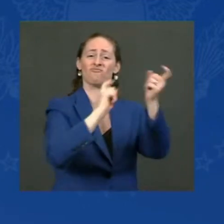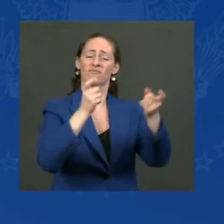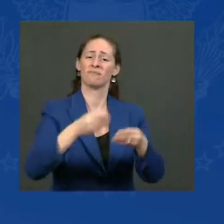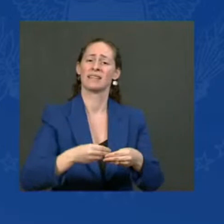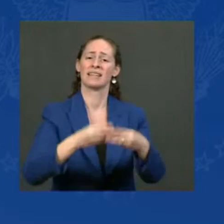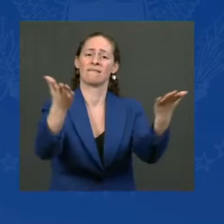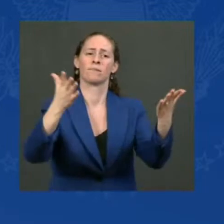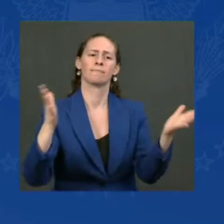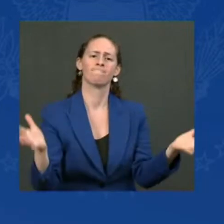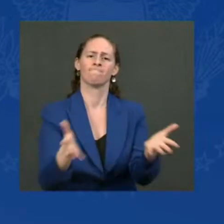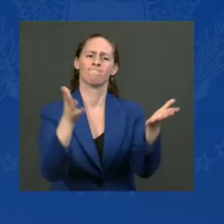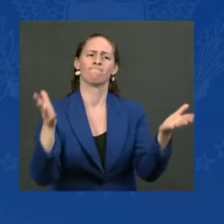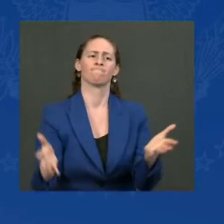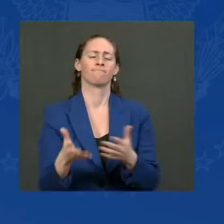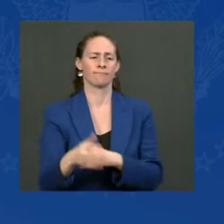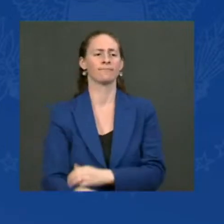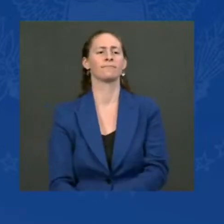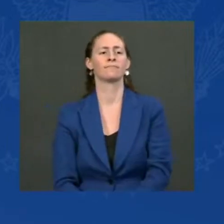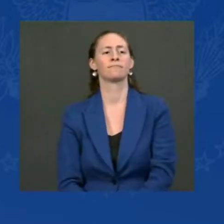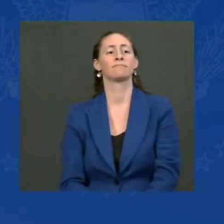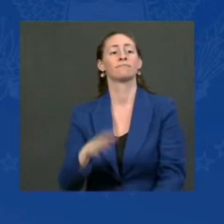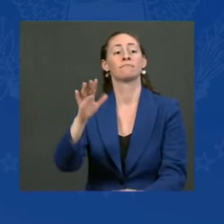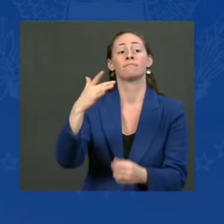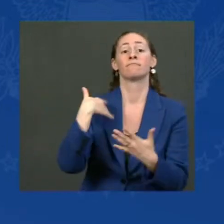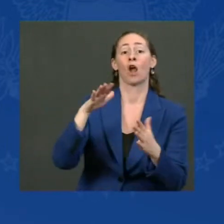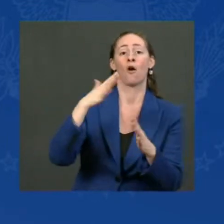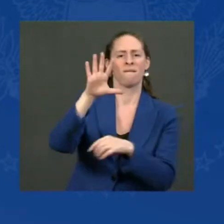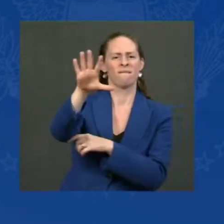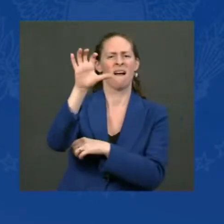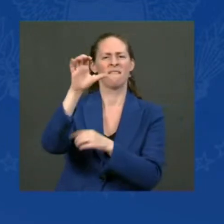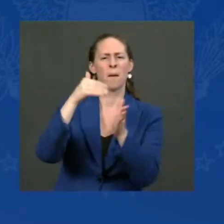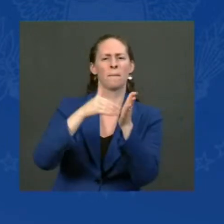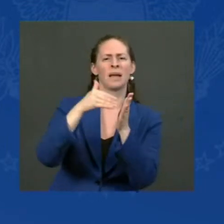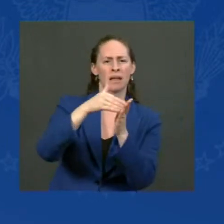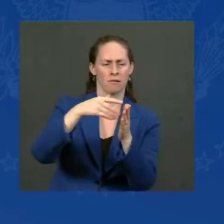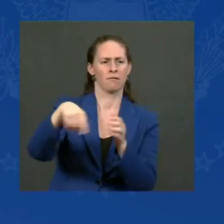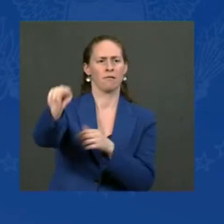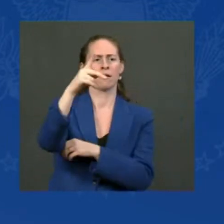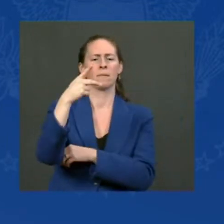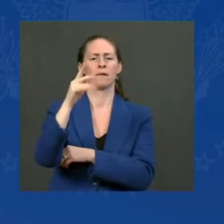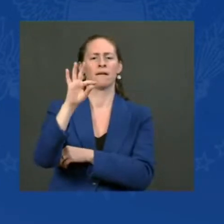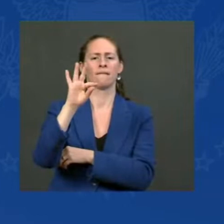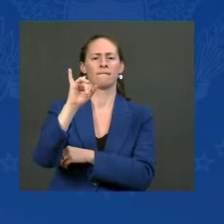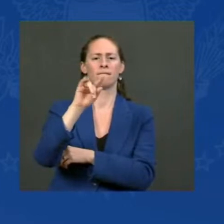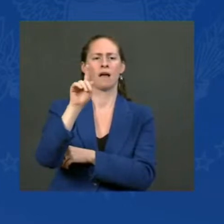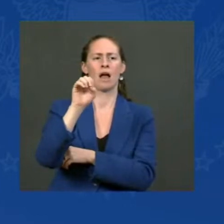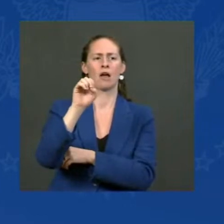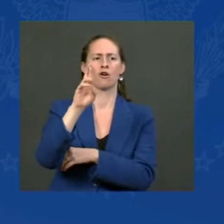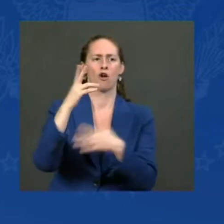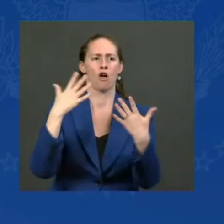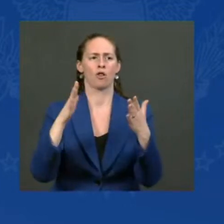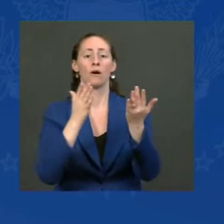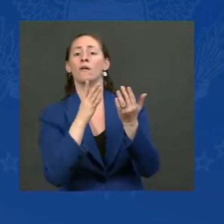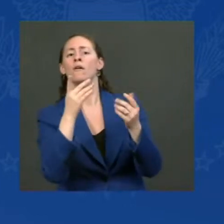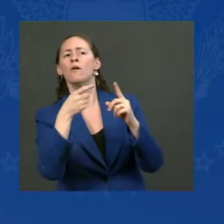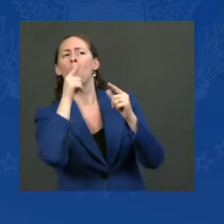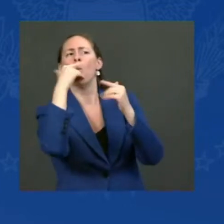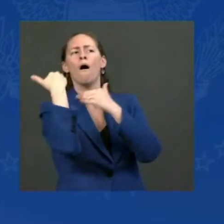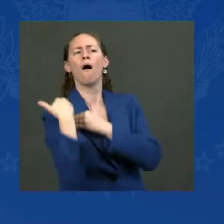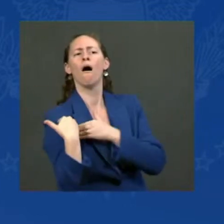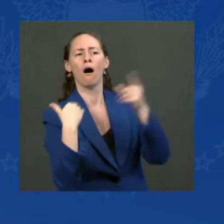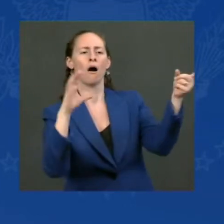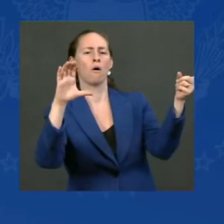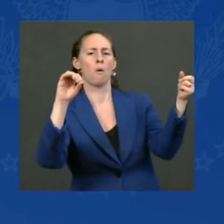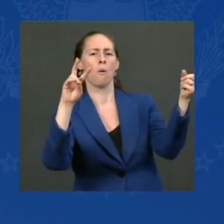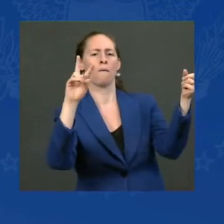doses of Pfizer vaccine we purchased to donate through COVAX. Planes carrying